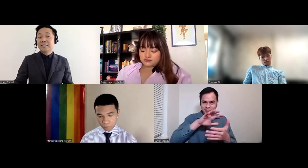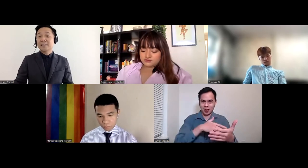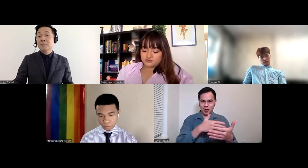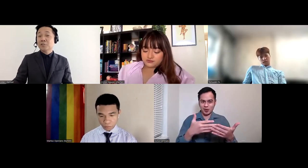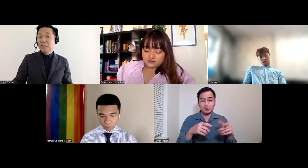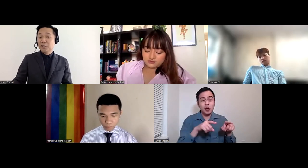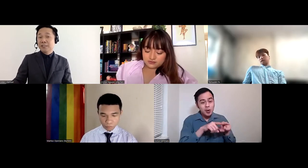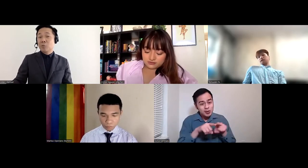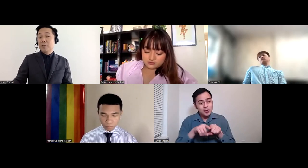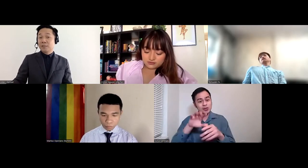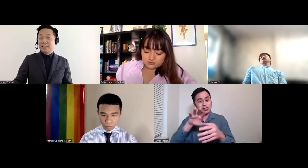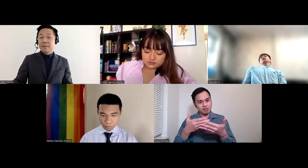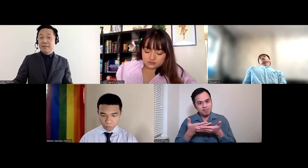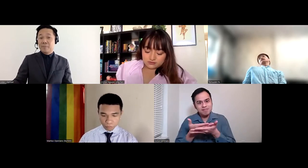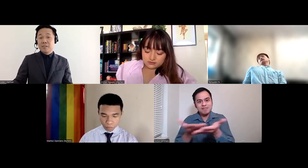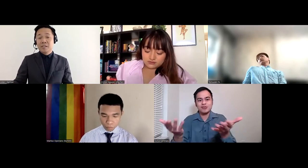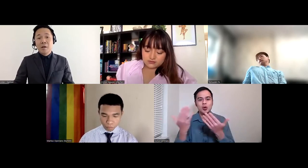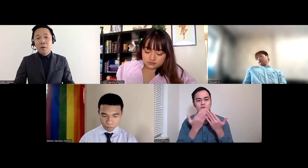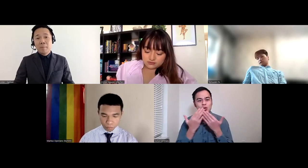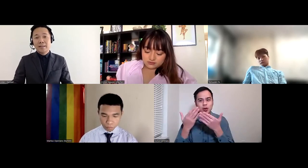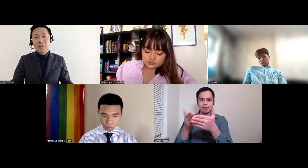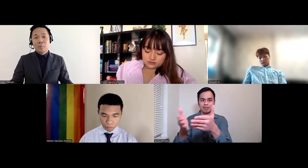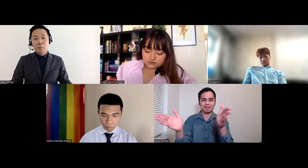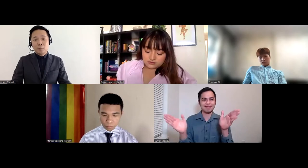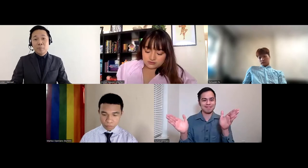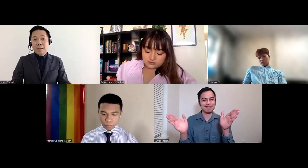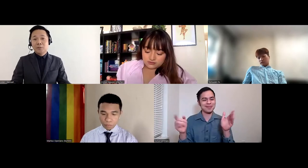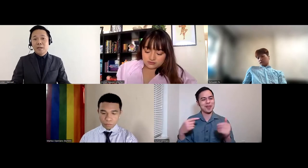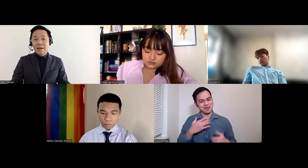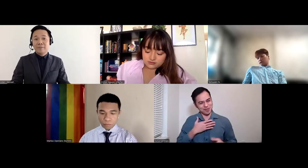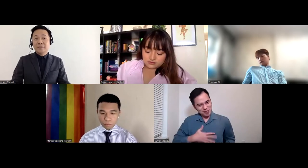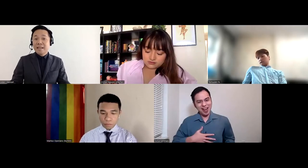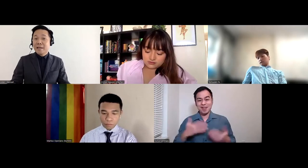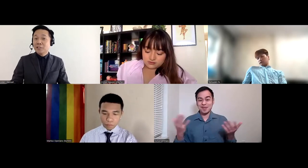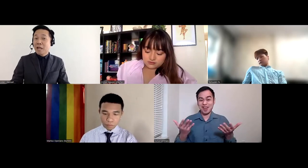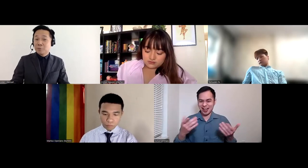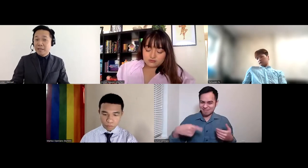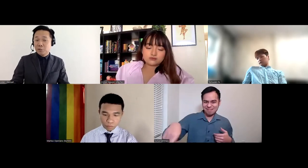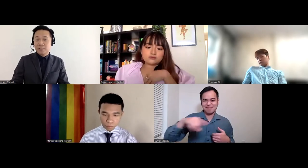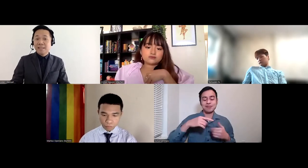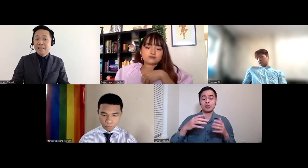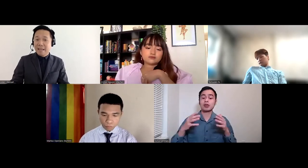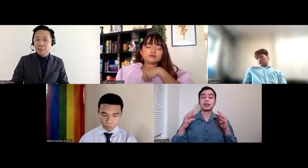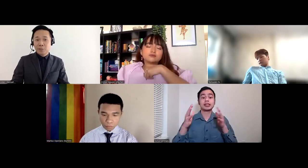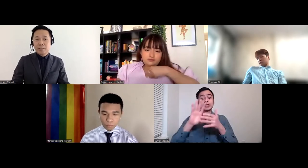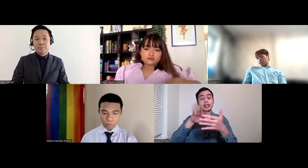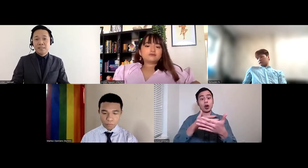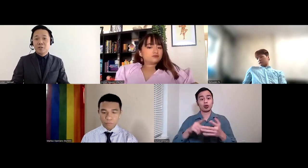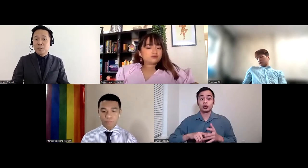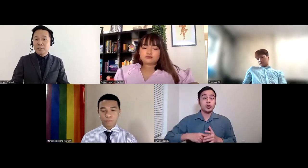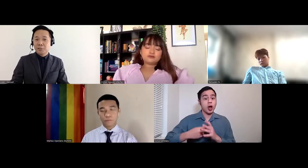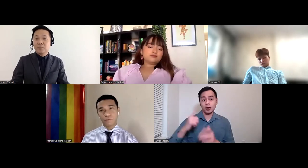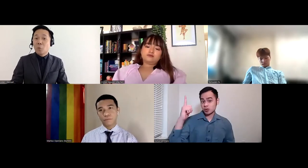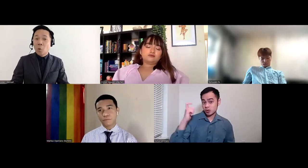and this is some of the changes that I would like to see in the government, whereby we will be able to have sign language education, sign language as a means